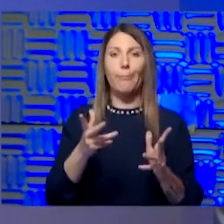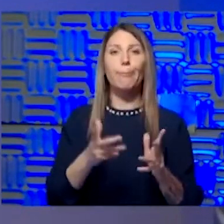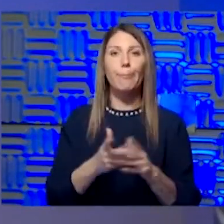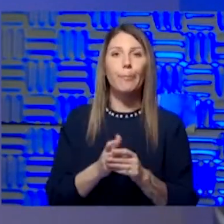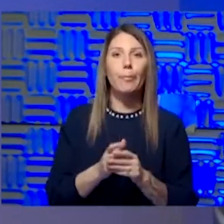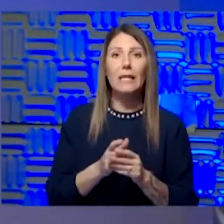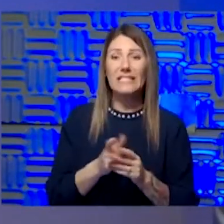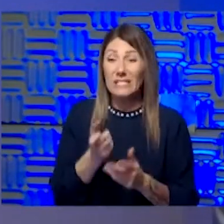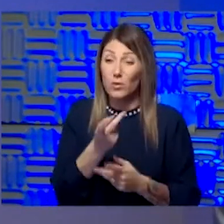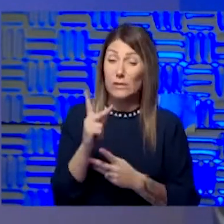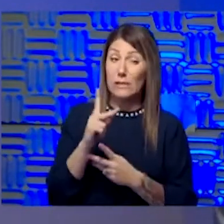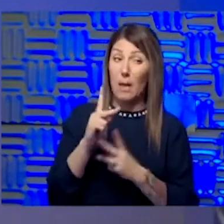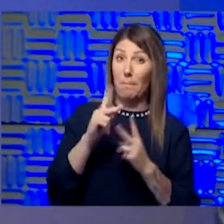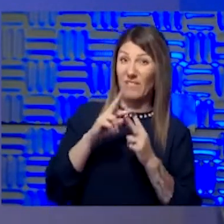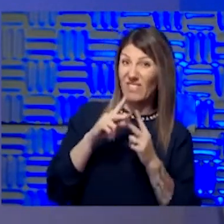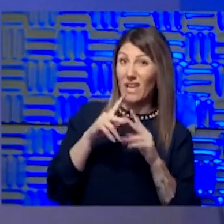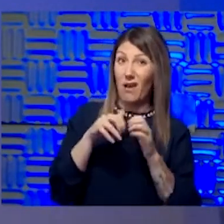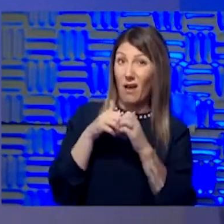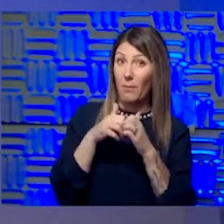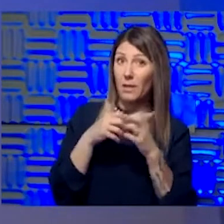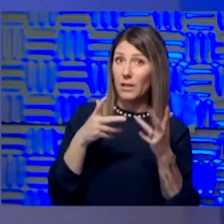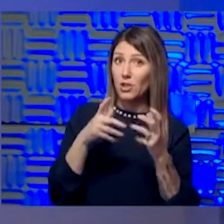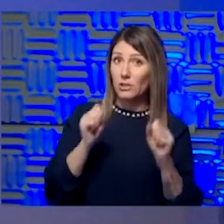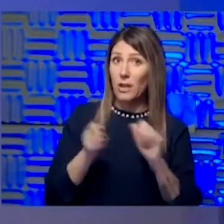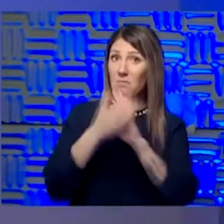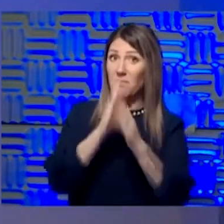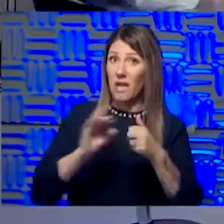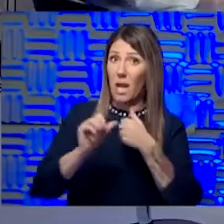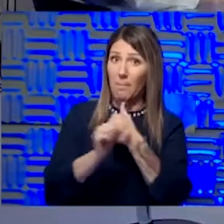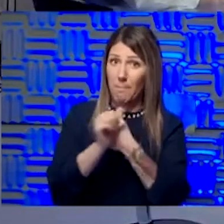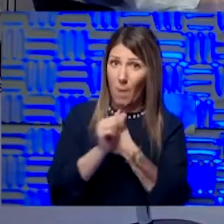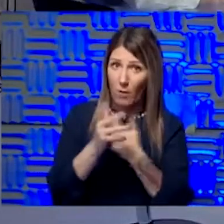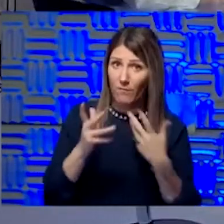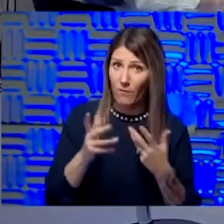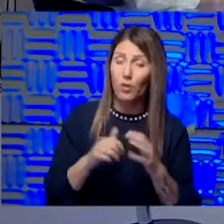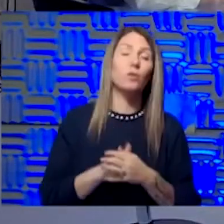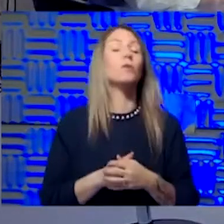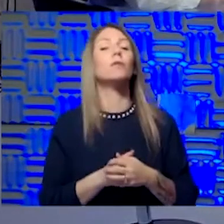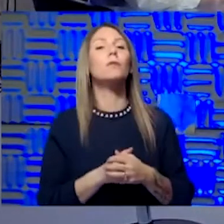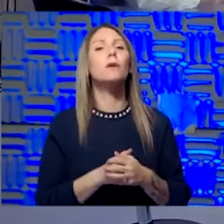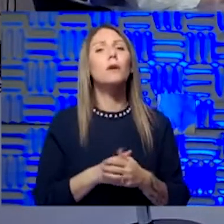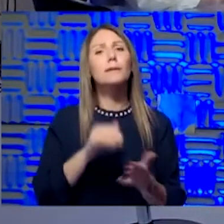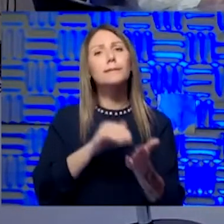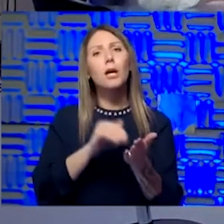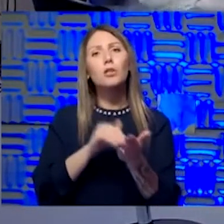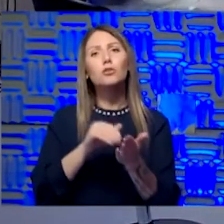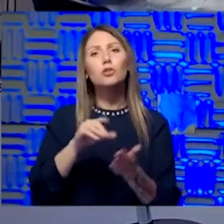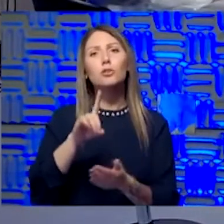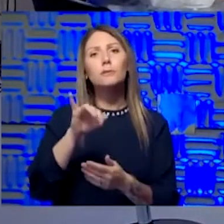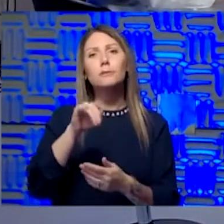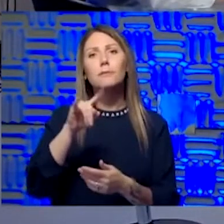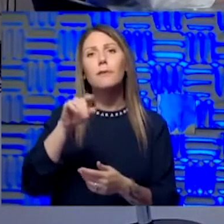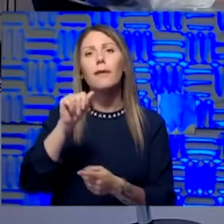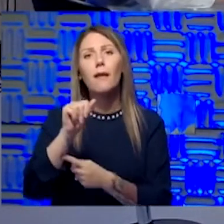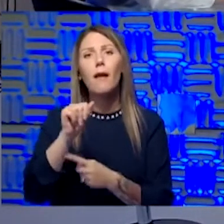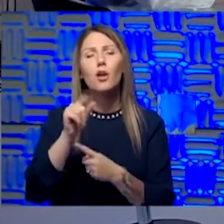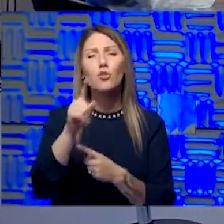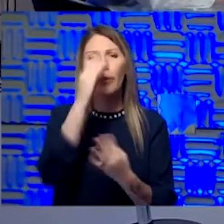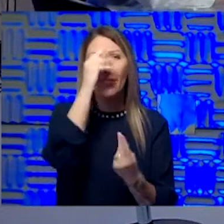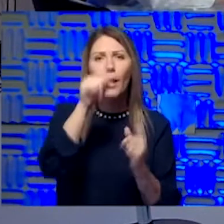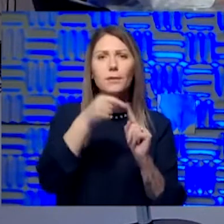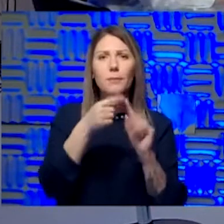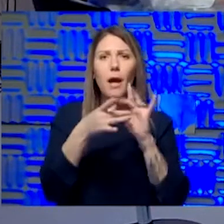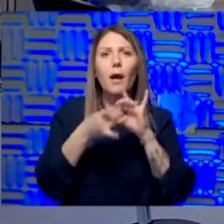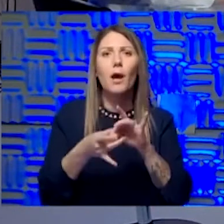combinations or some of these drugs can be harmful, and we don't want to do more harm. And Dr. Adiga, from your perspective as an ID doc, thoughts about